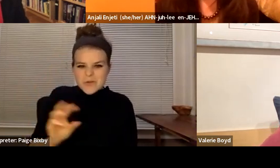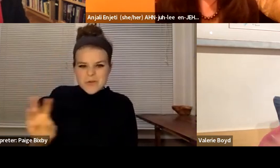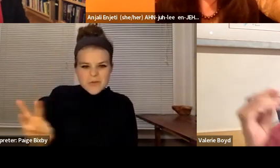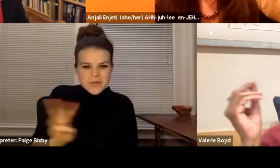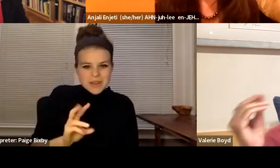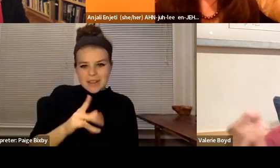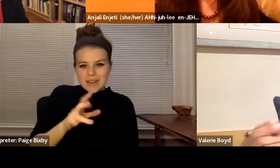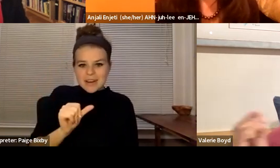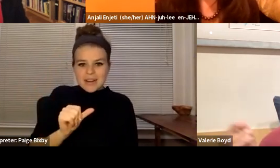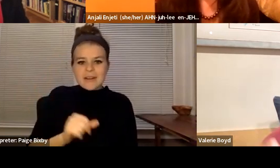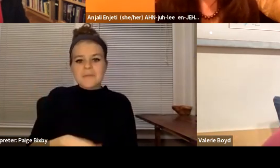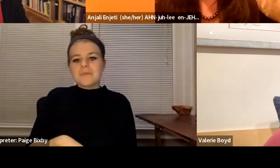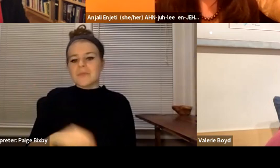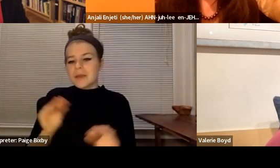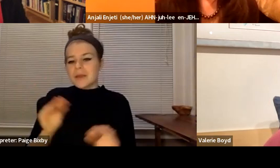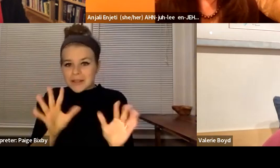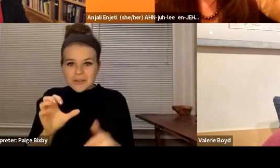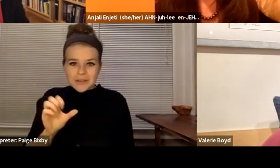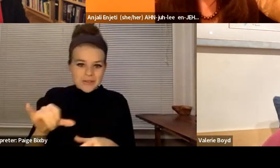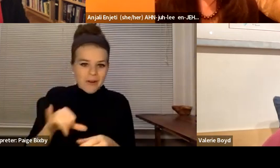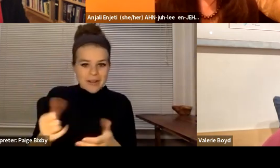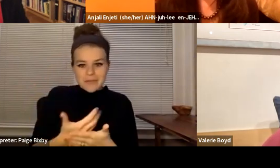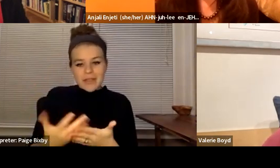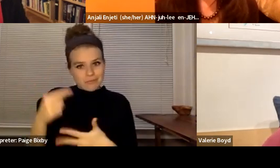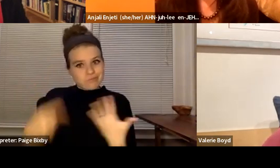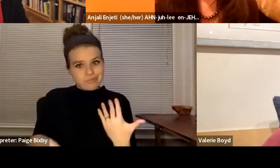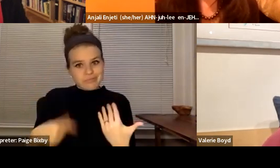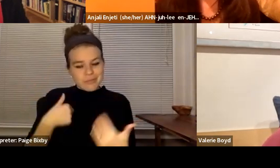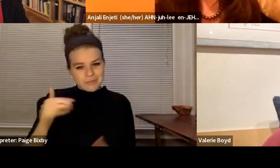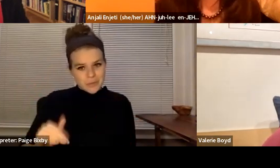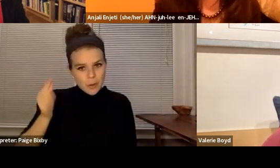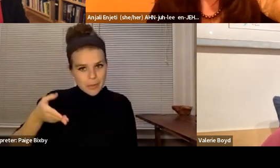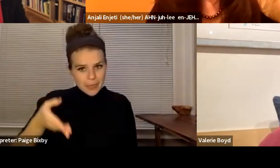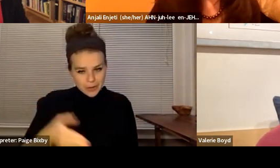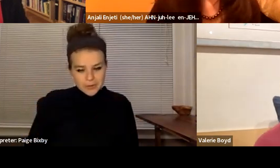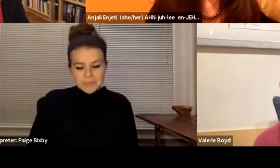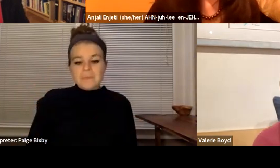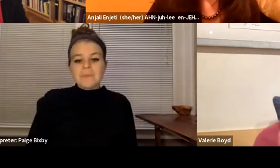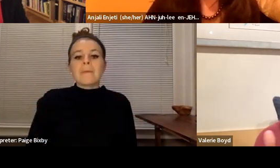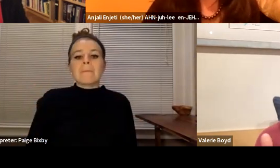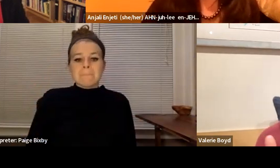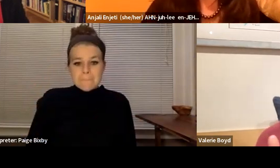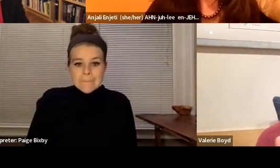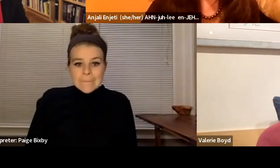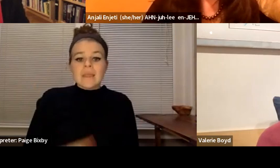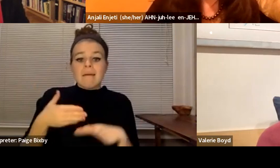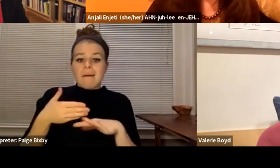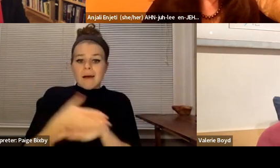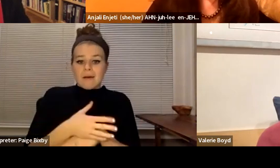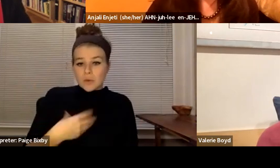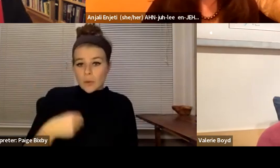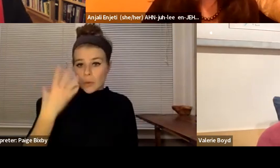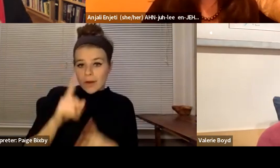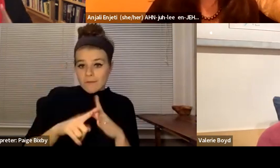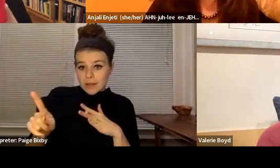Crickets is with the magical sauce and all of that. And it was after white flight.